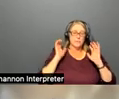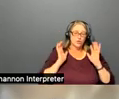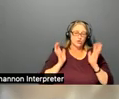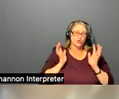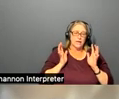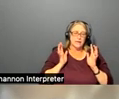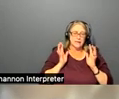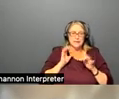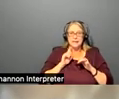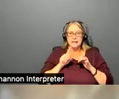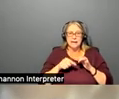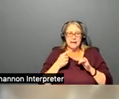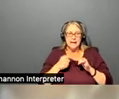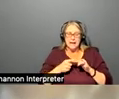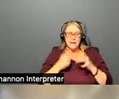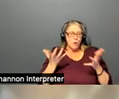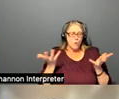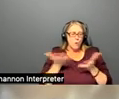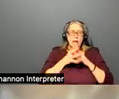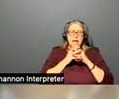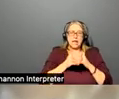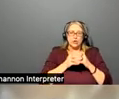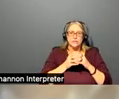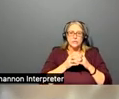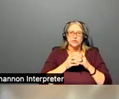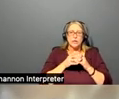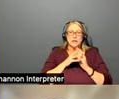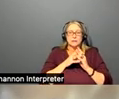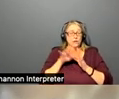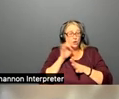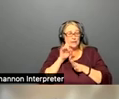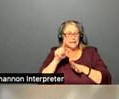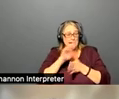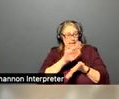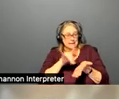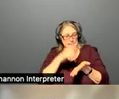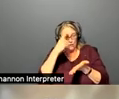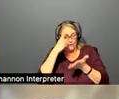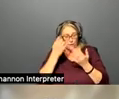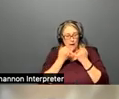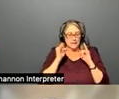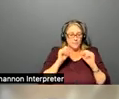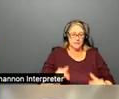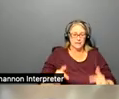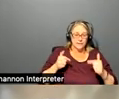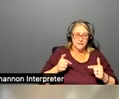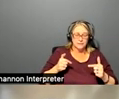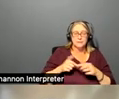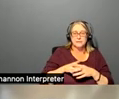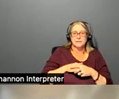what intersectionality looks like at a center for independent living, specifically an urban